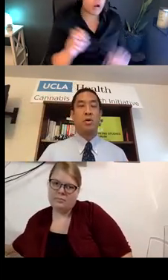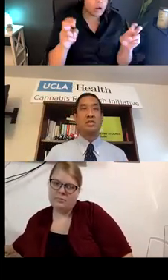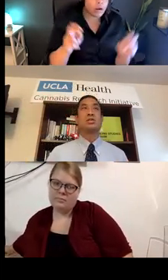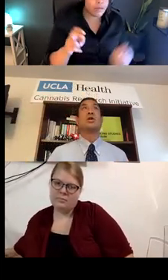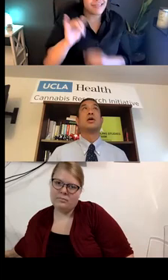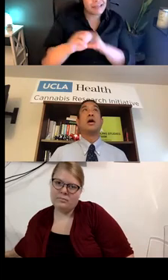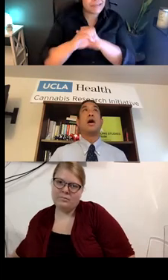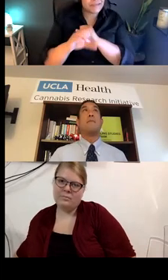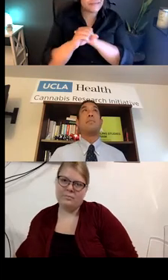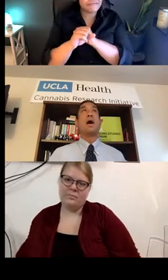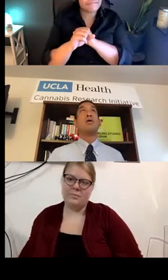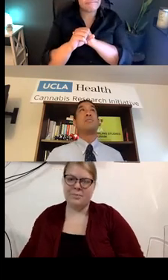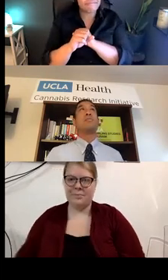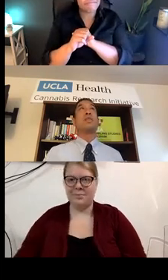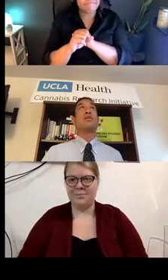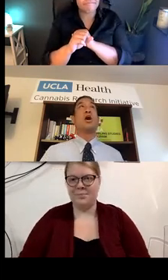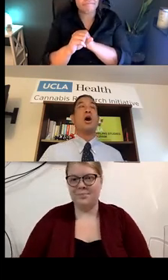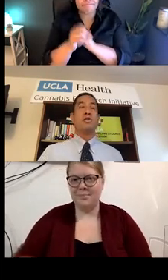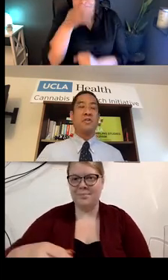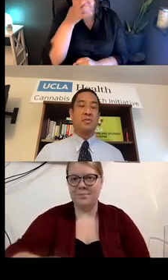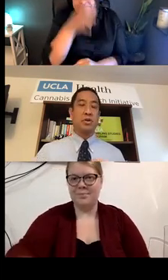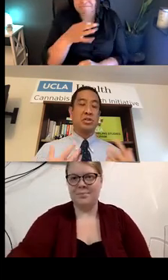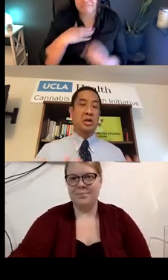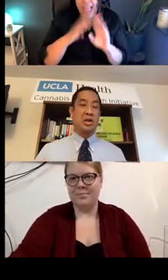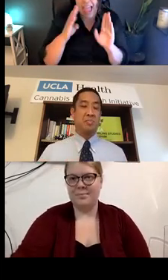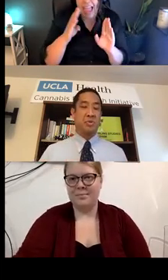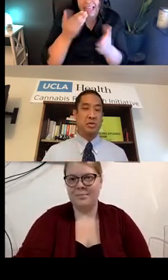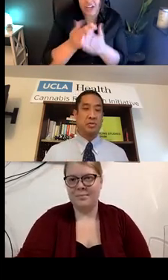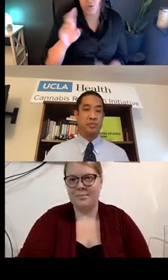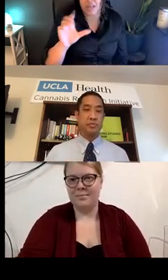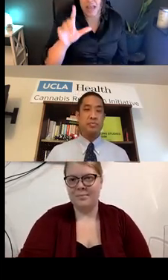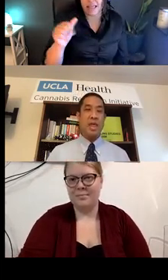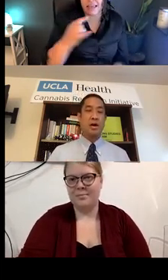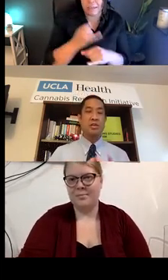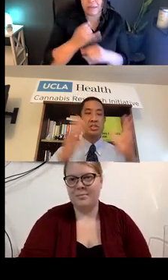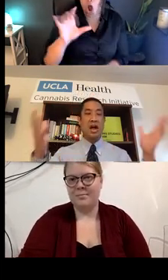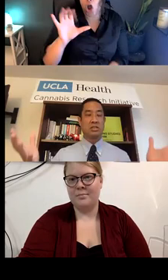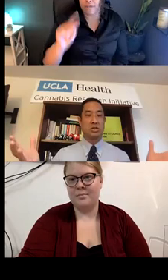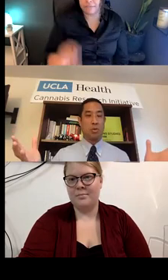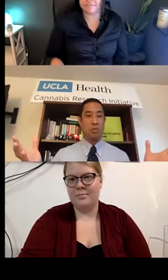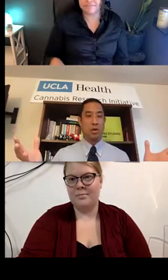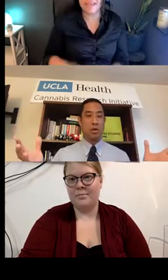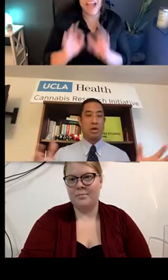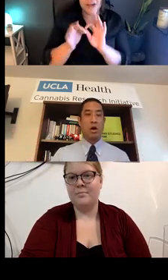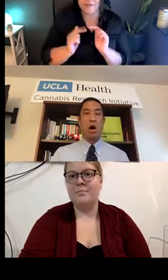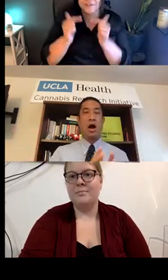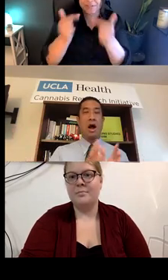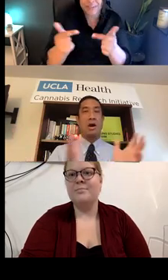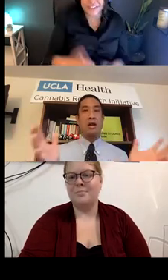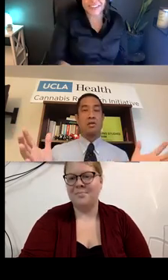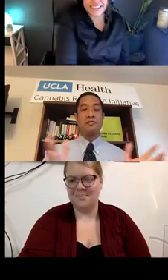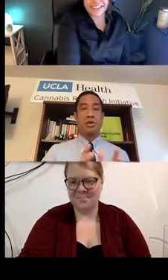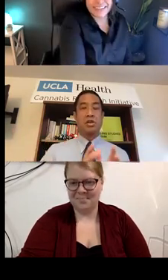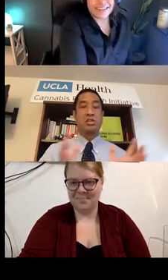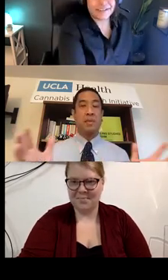billboard that's about 100 feet from the UCLA campus. And look at the size and scope. Again, all